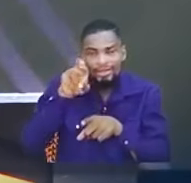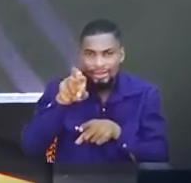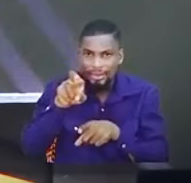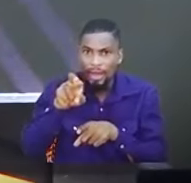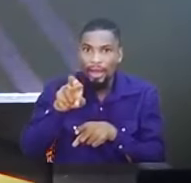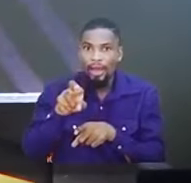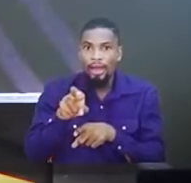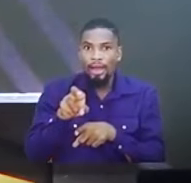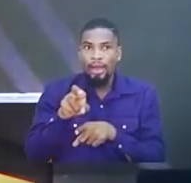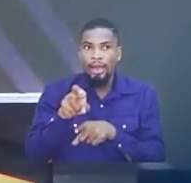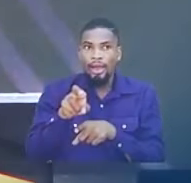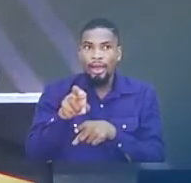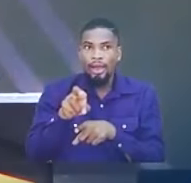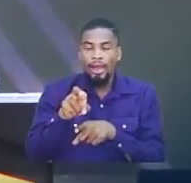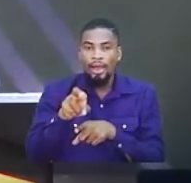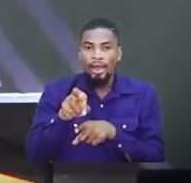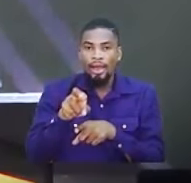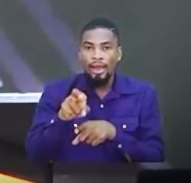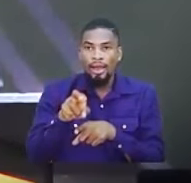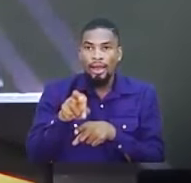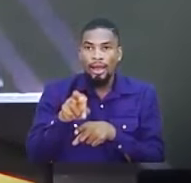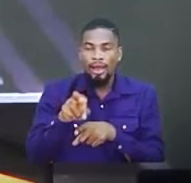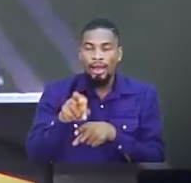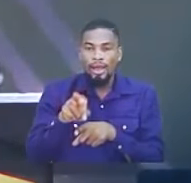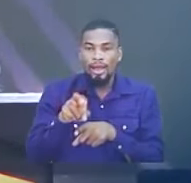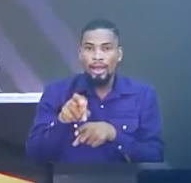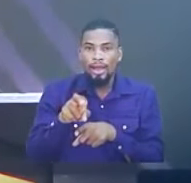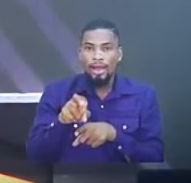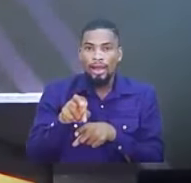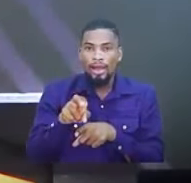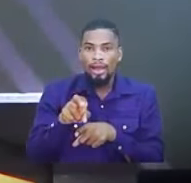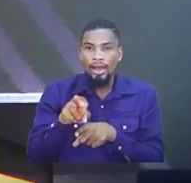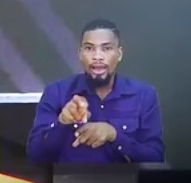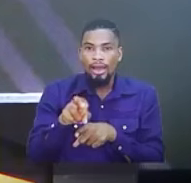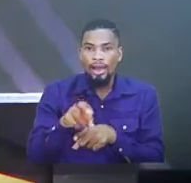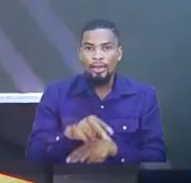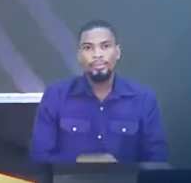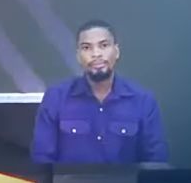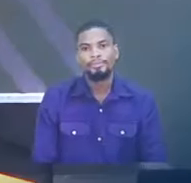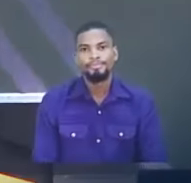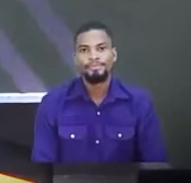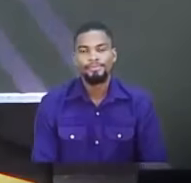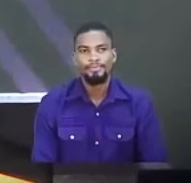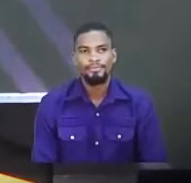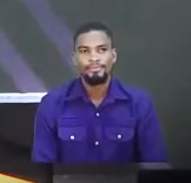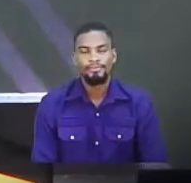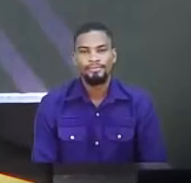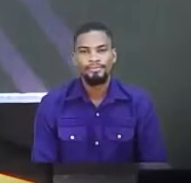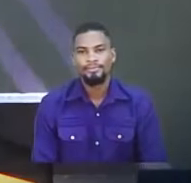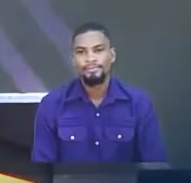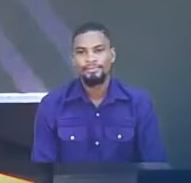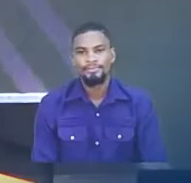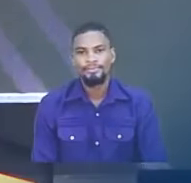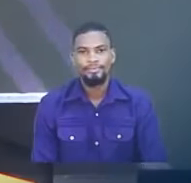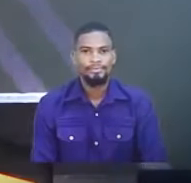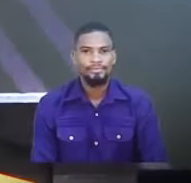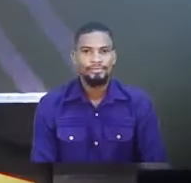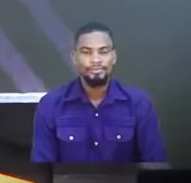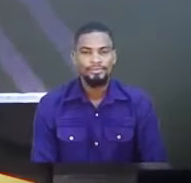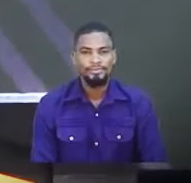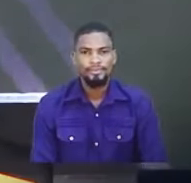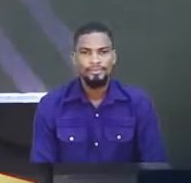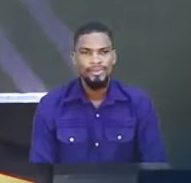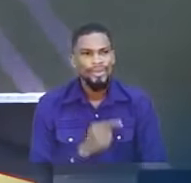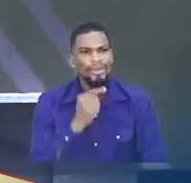sister." That is his problem. So he tells him what he is